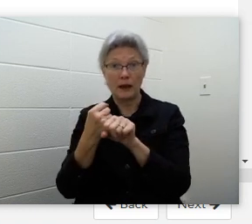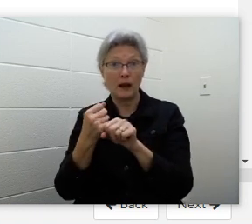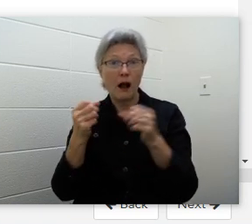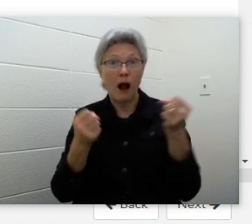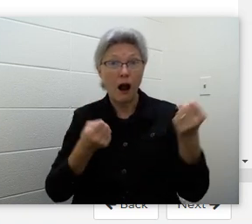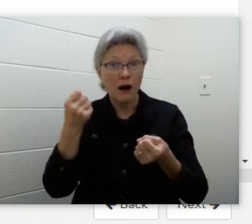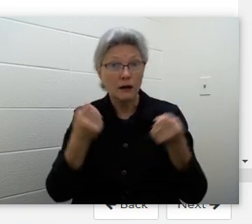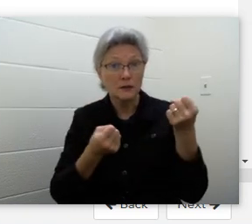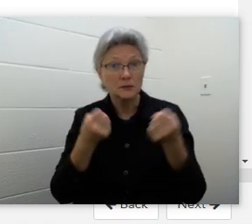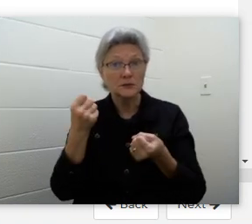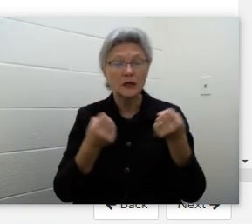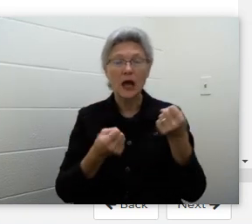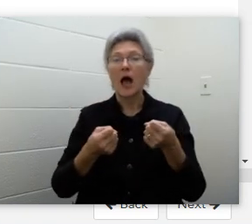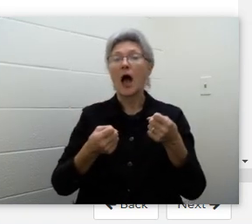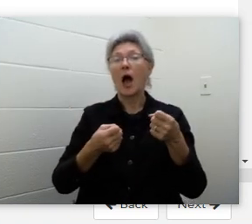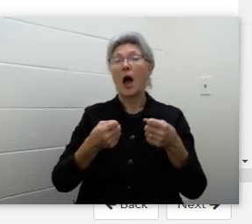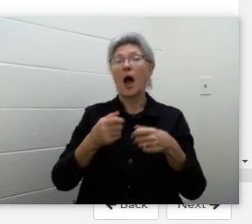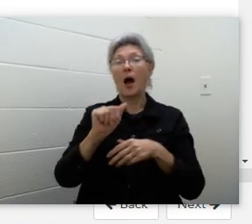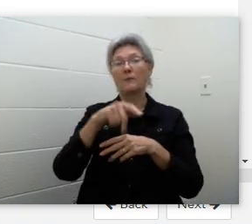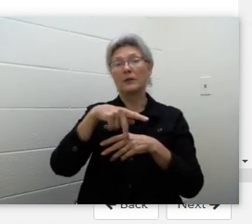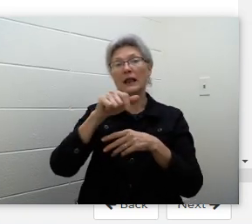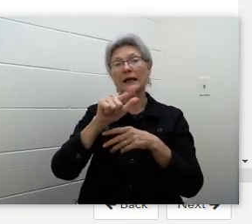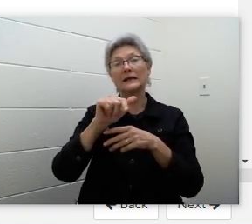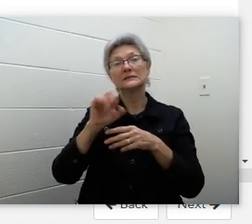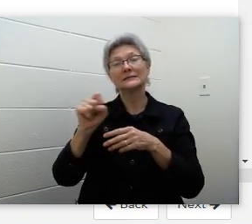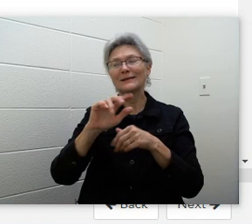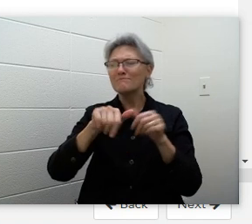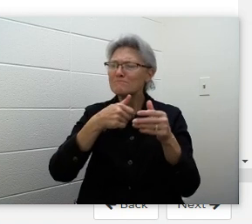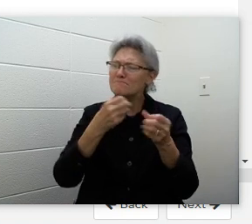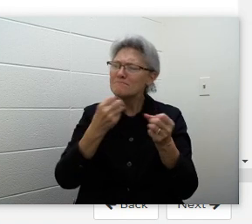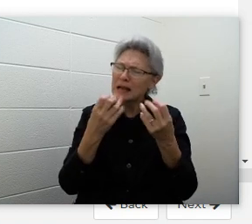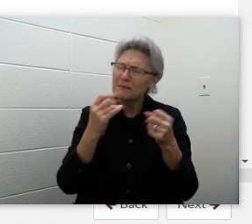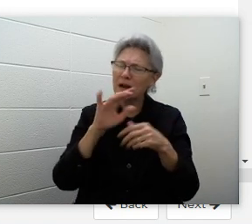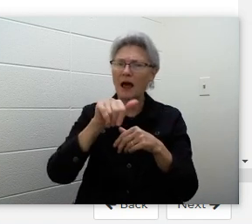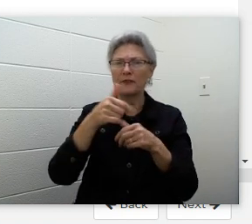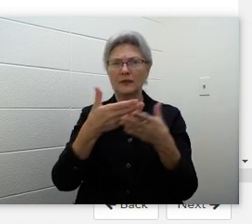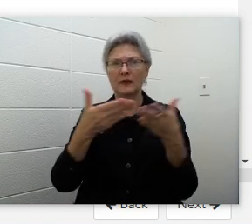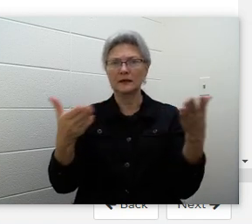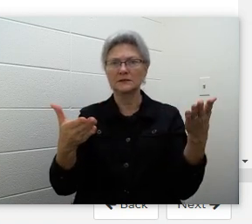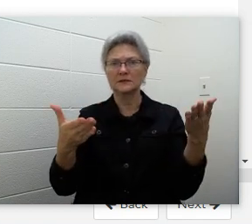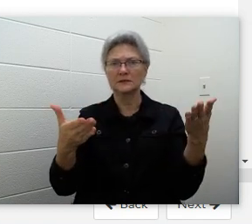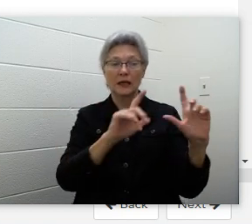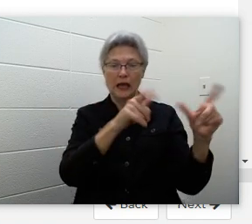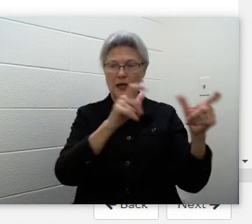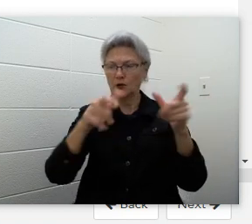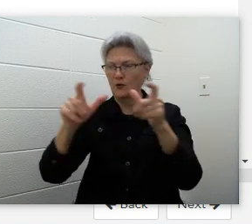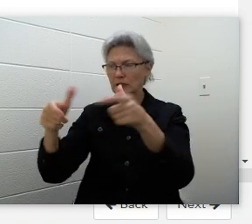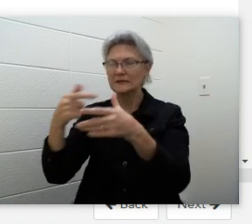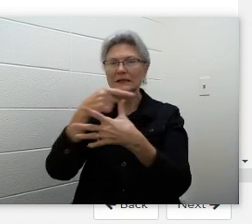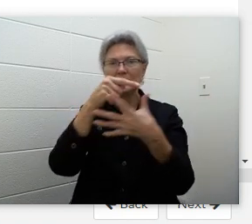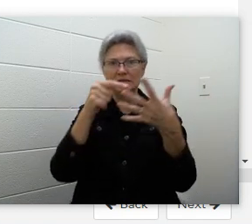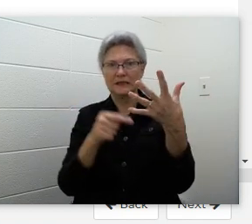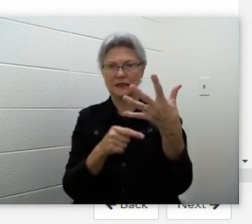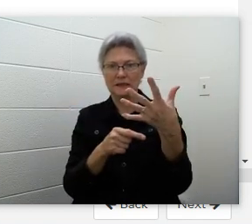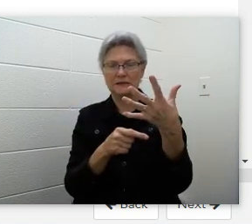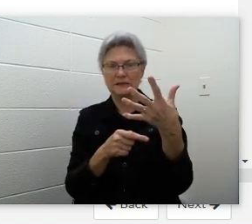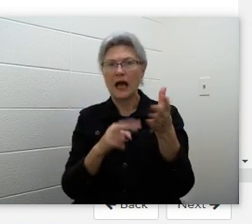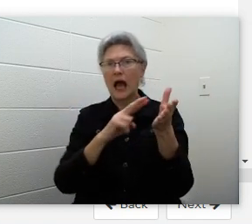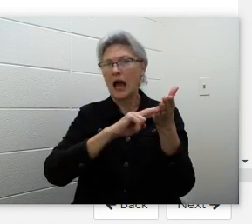products. 4. Reading check. Categorize the following products and resources. Highlight